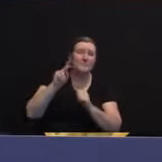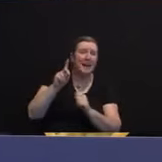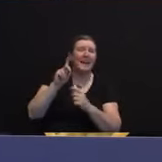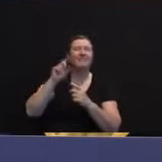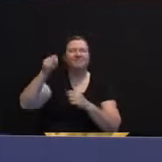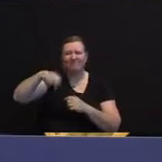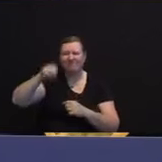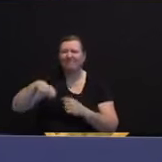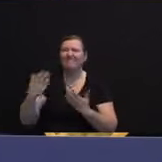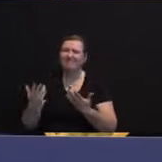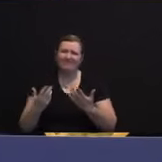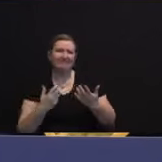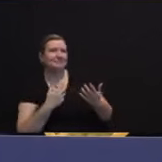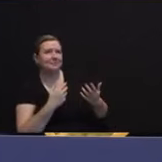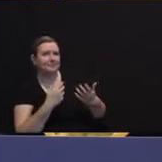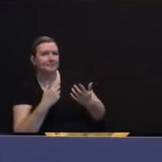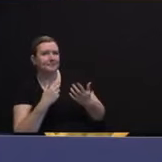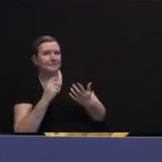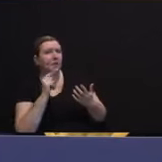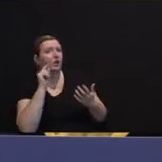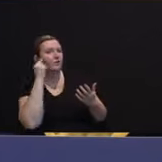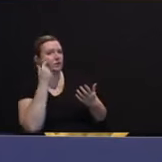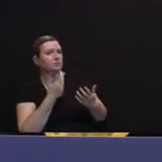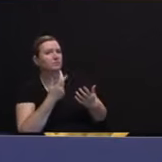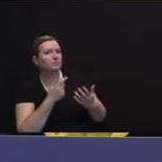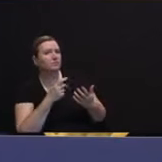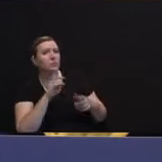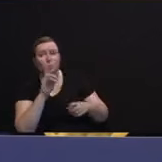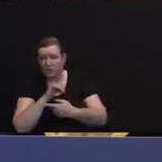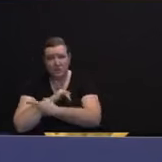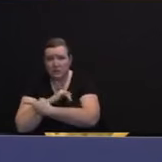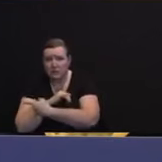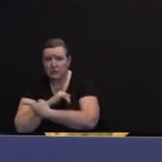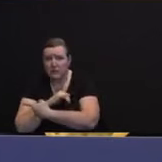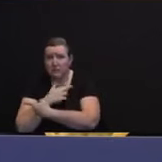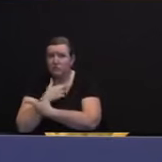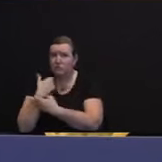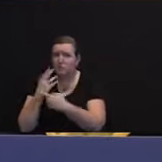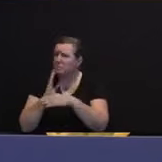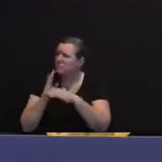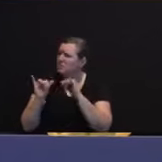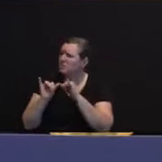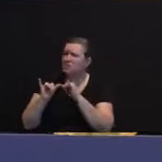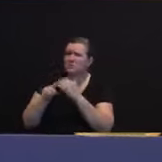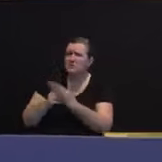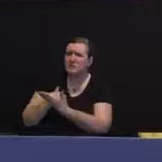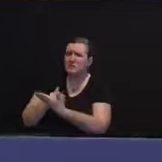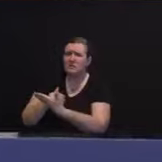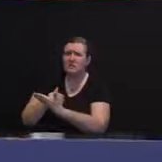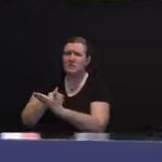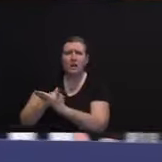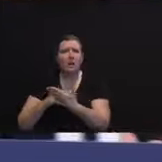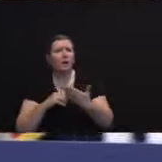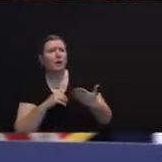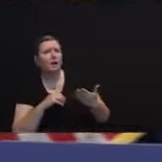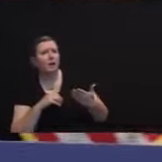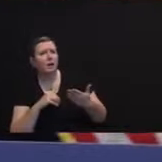any comments you've got on regional risk metric and or diverts among our hospitals? I'll talk about divert, and